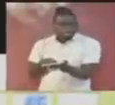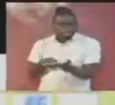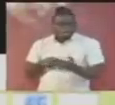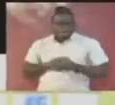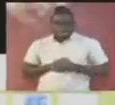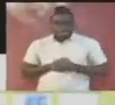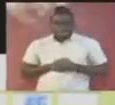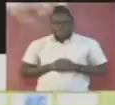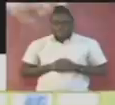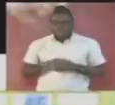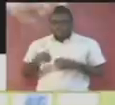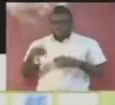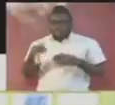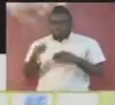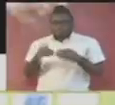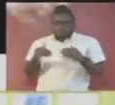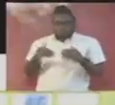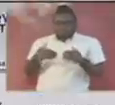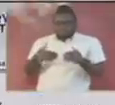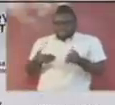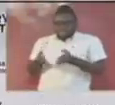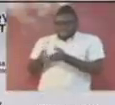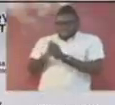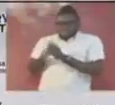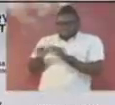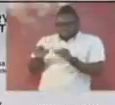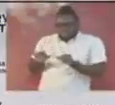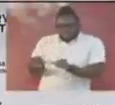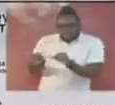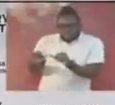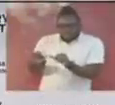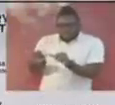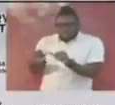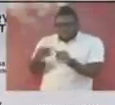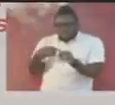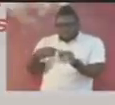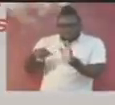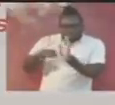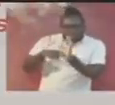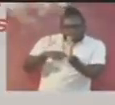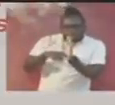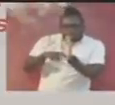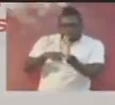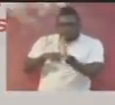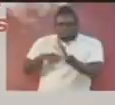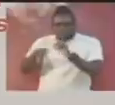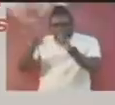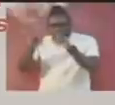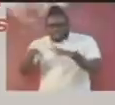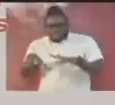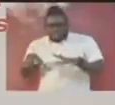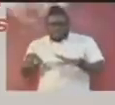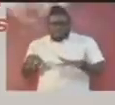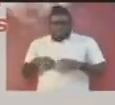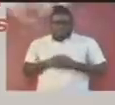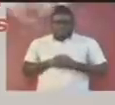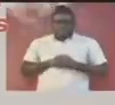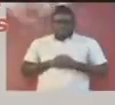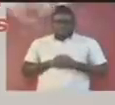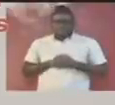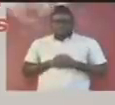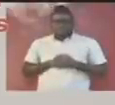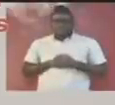test? Okay, thank you for the question. That is something that I think we will be